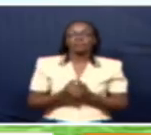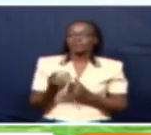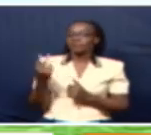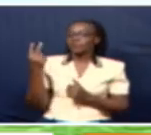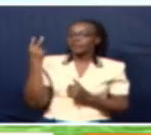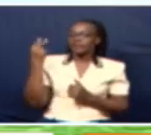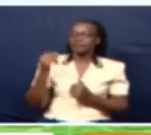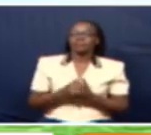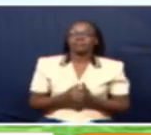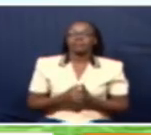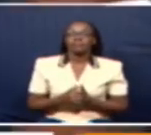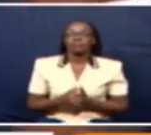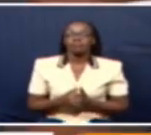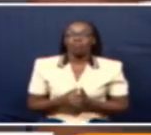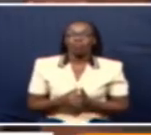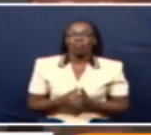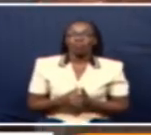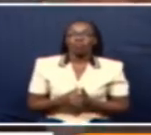that story.